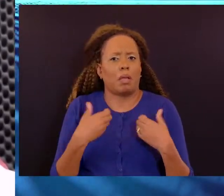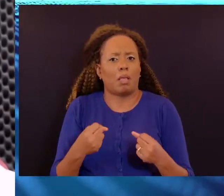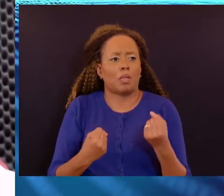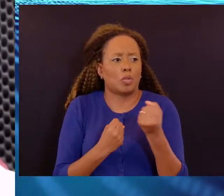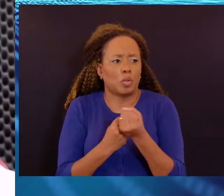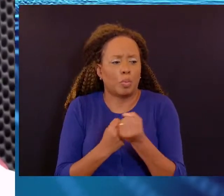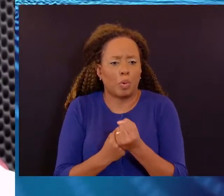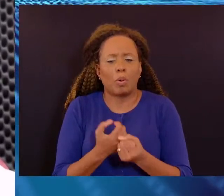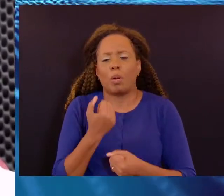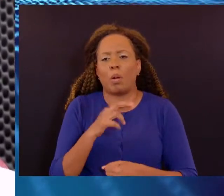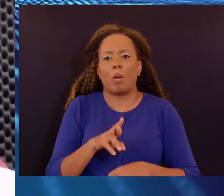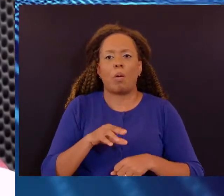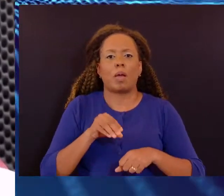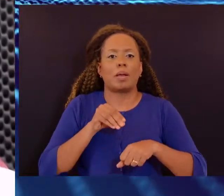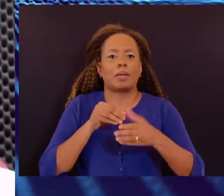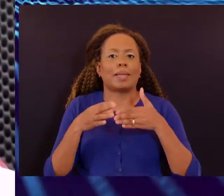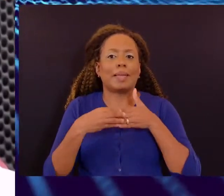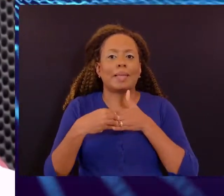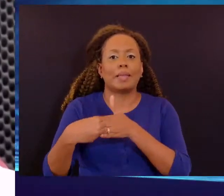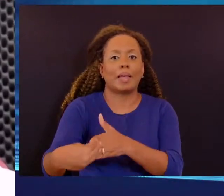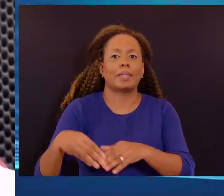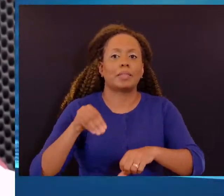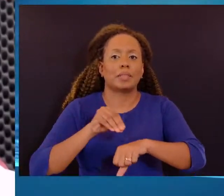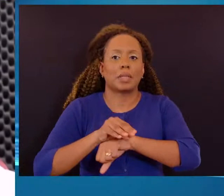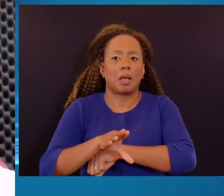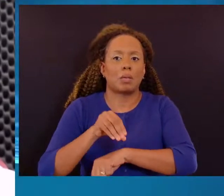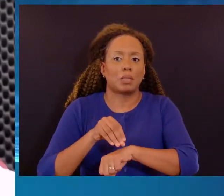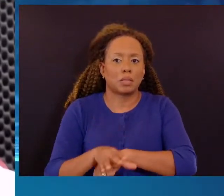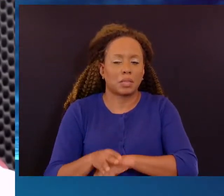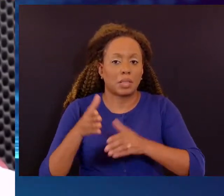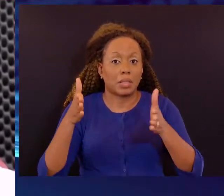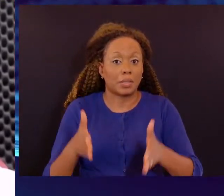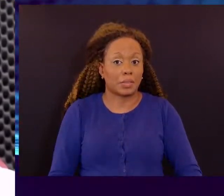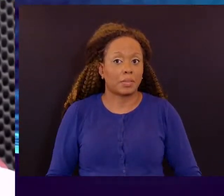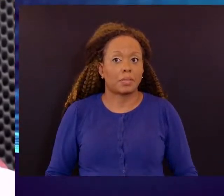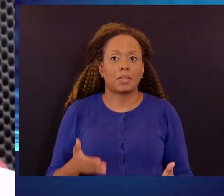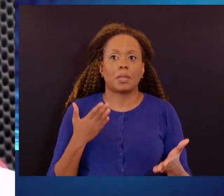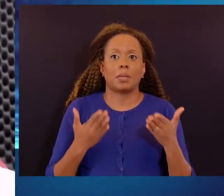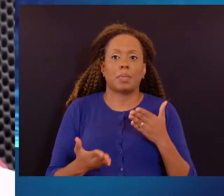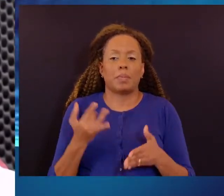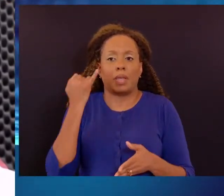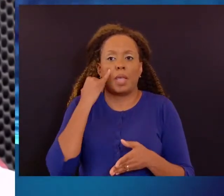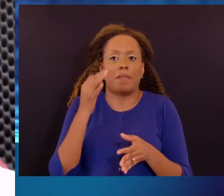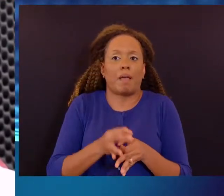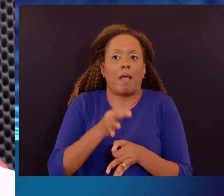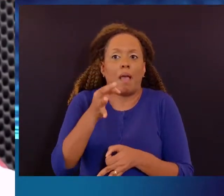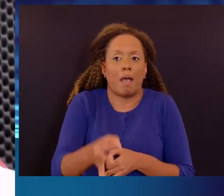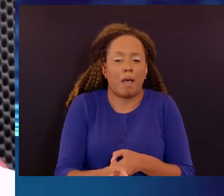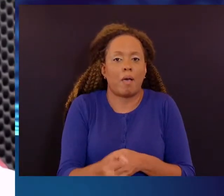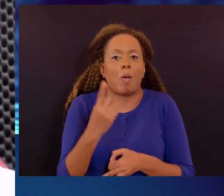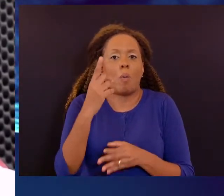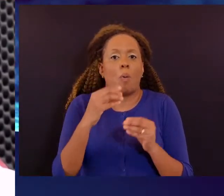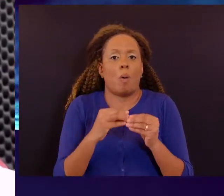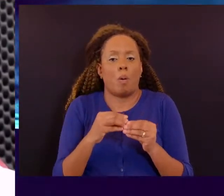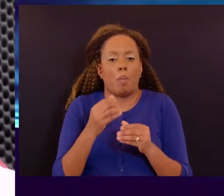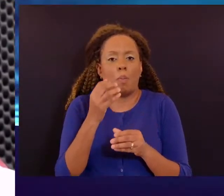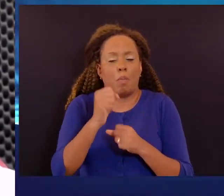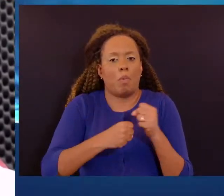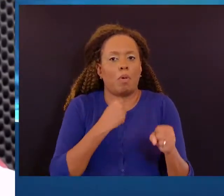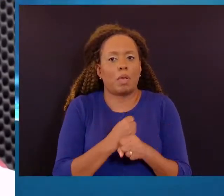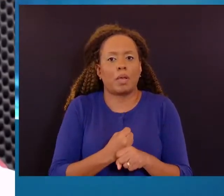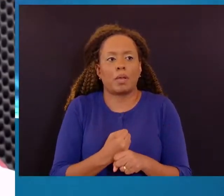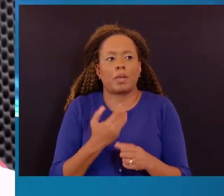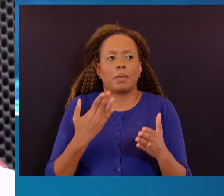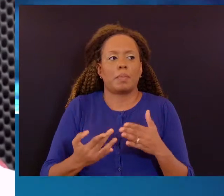at that tender age, deferring may be a little more traumatic for them than the CXC students. And also, my